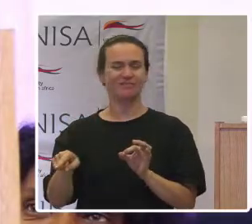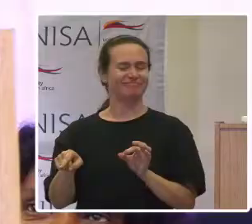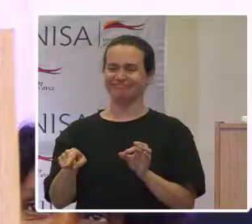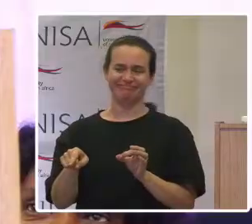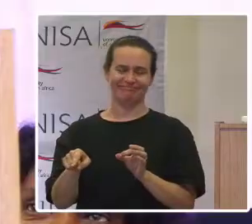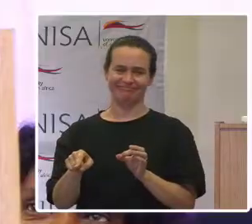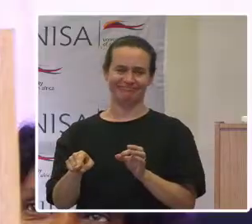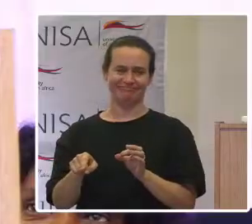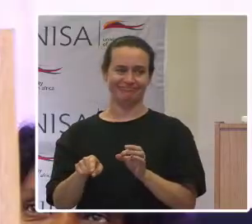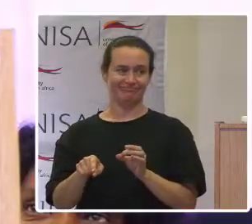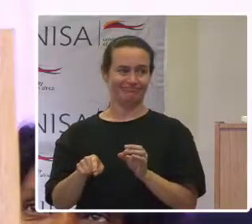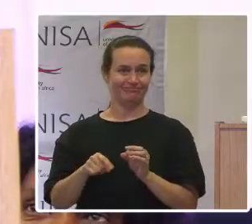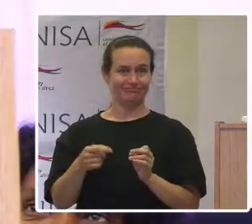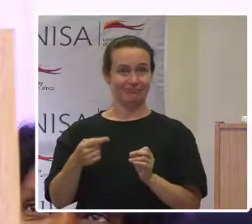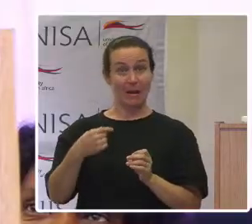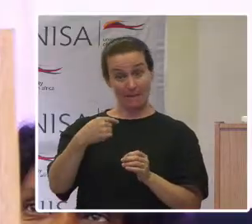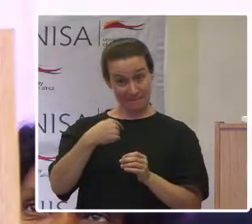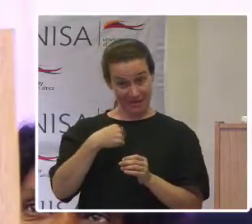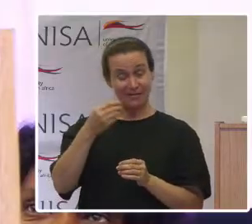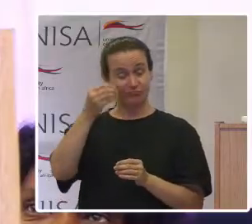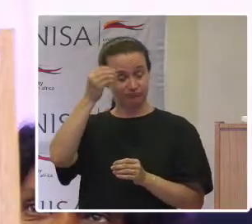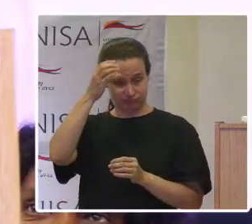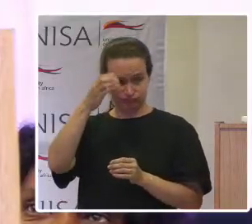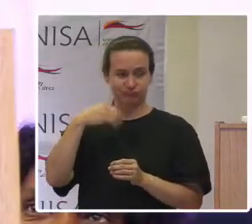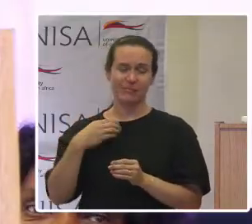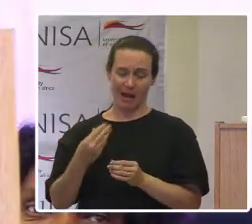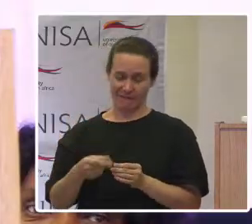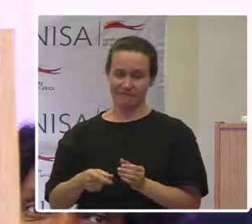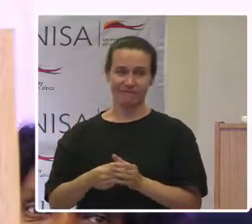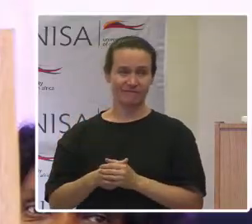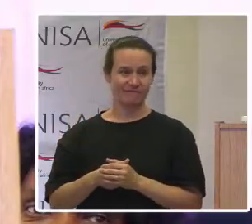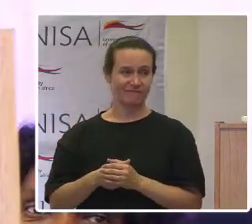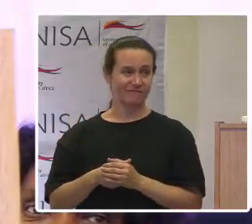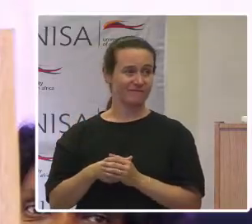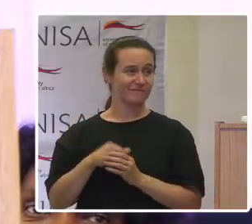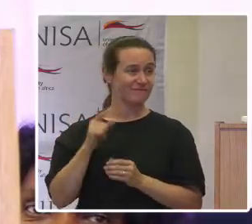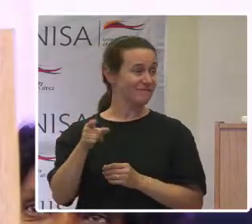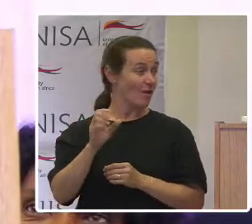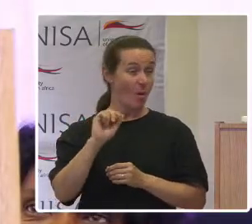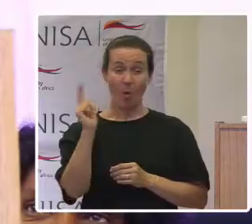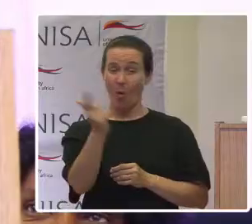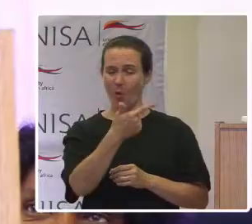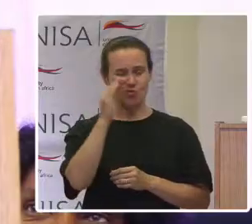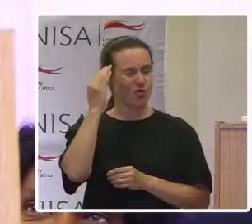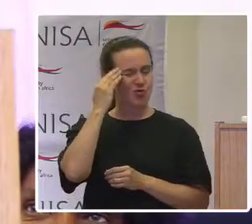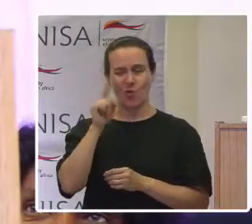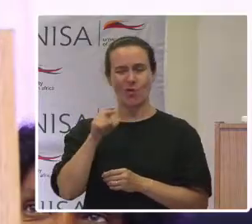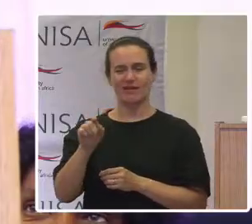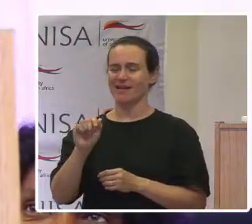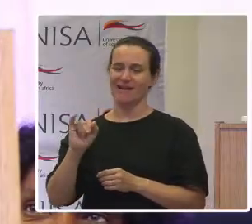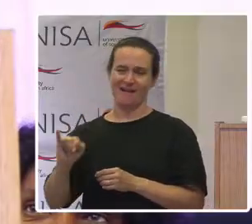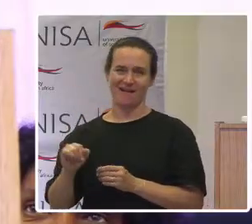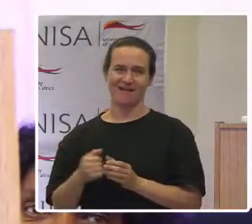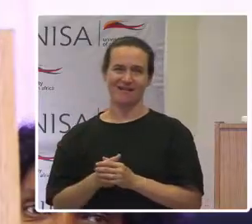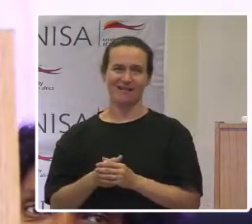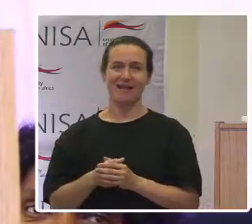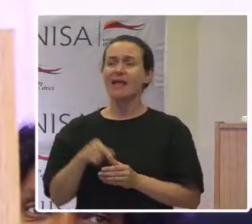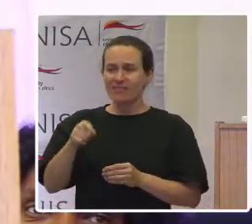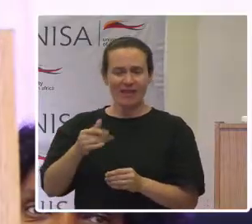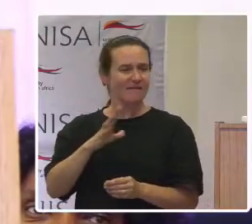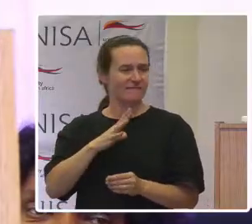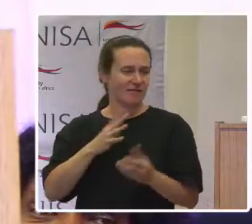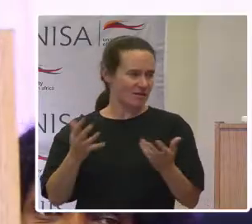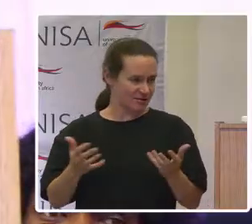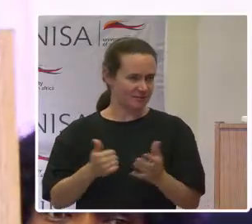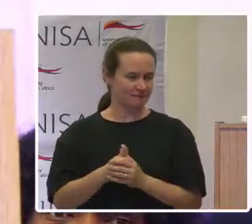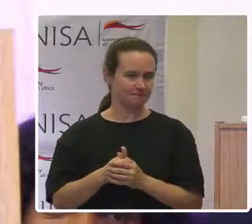who is an expert, I can tell you that no one in this room knows what it is. And that is okay.